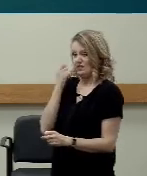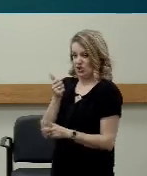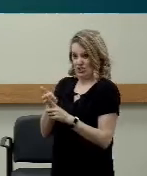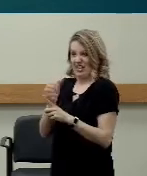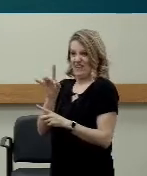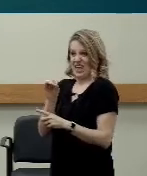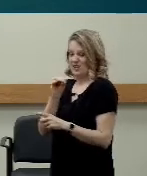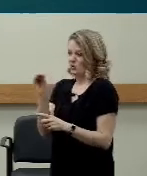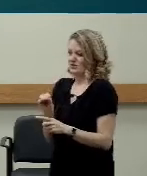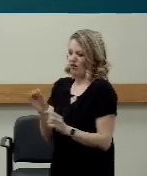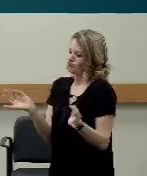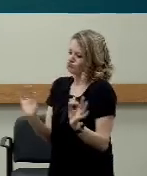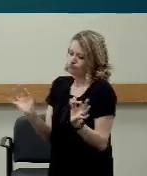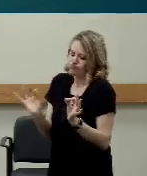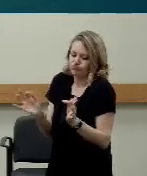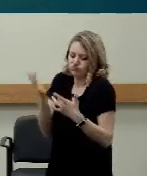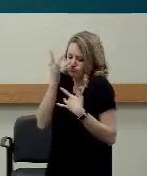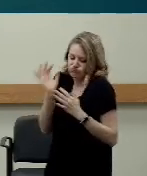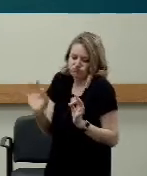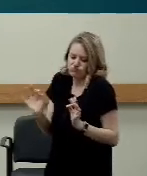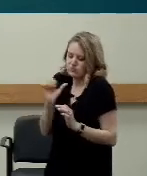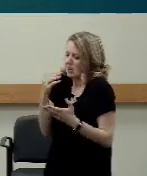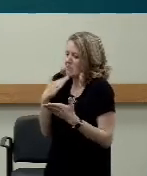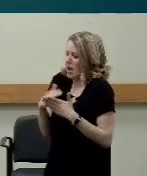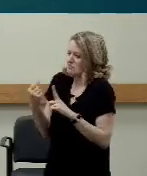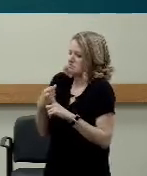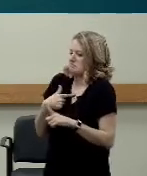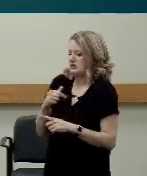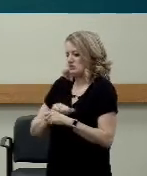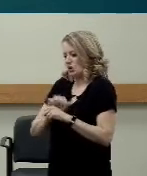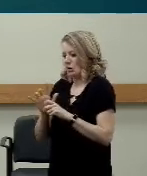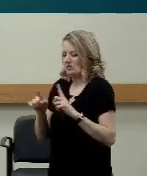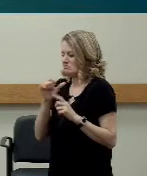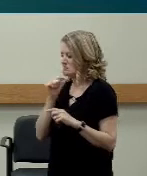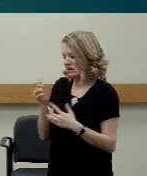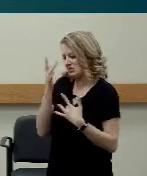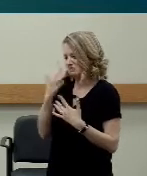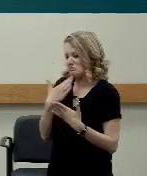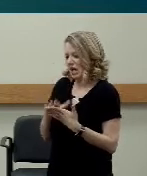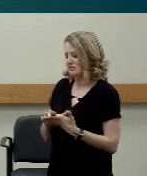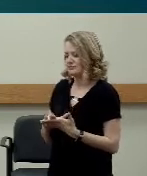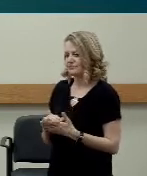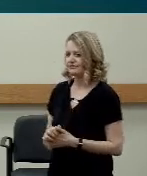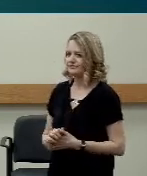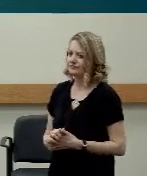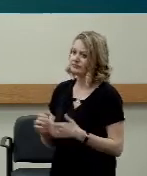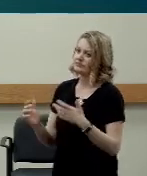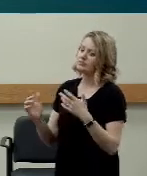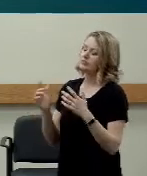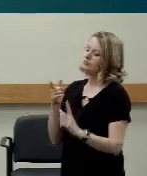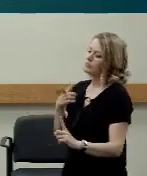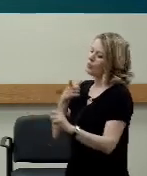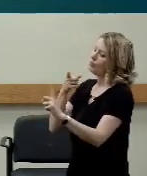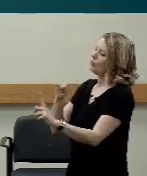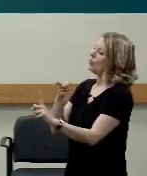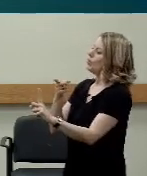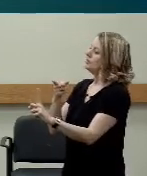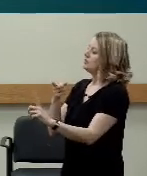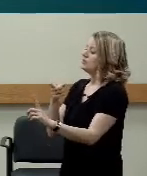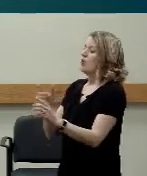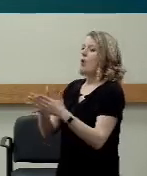who are going to have mild symptoms. So the tests, based on the